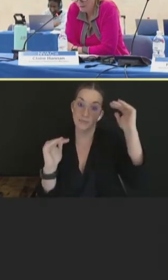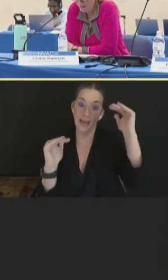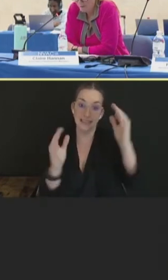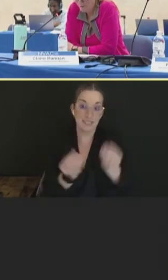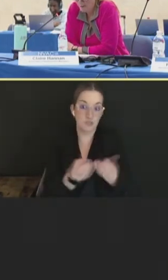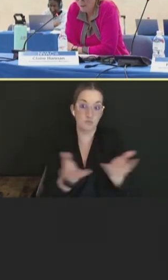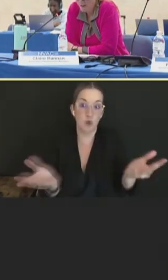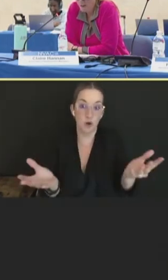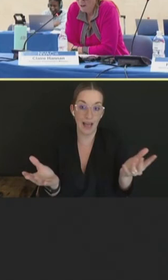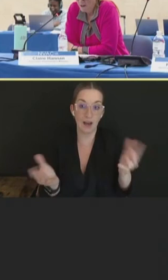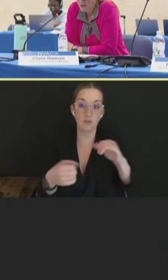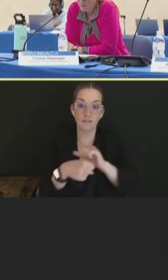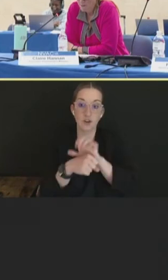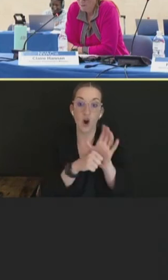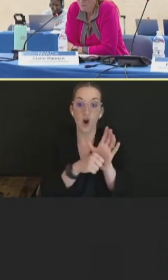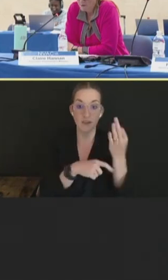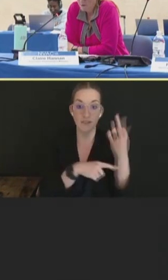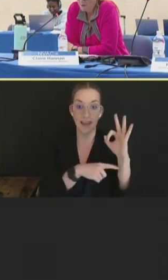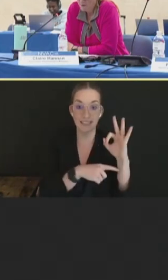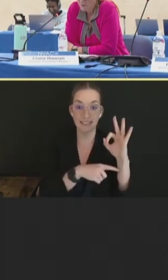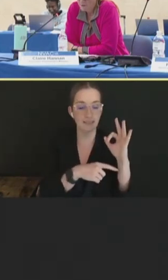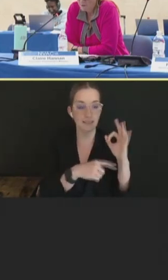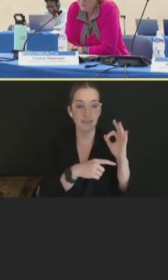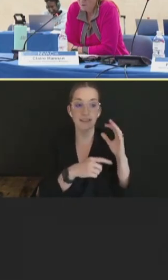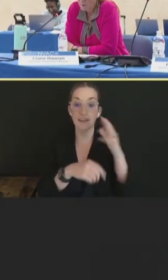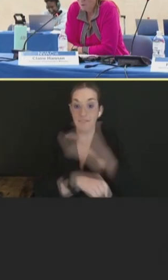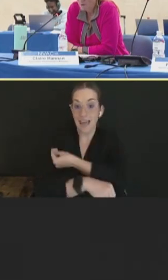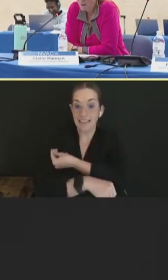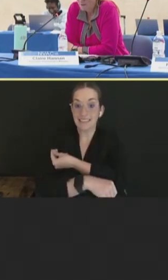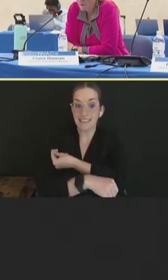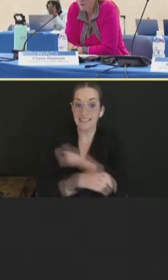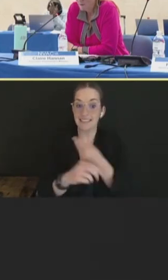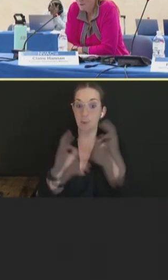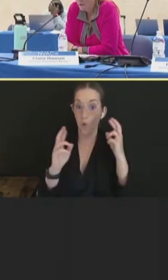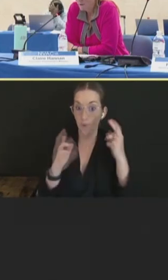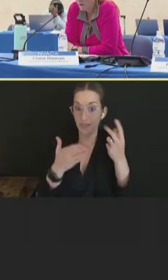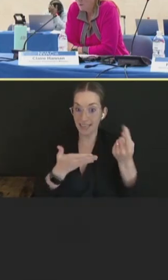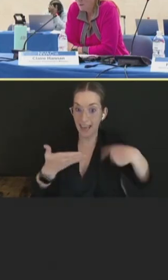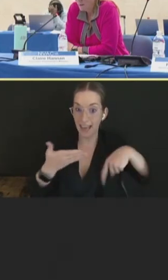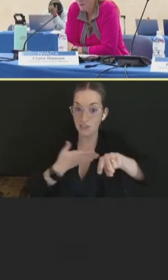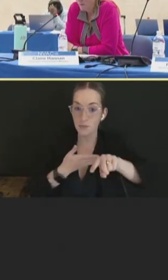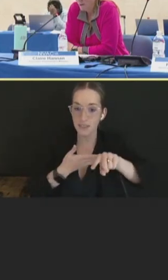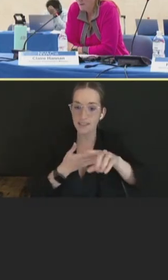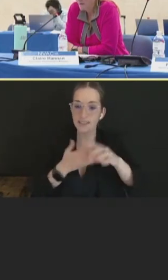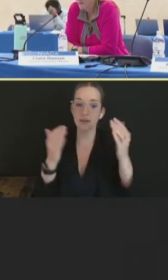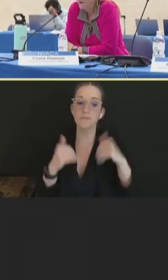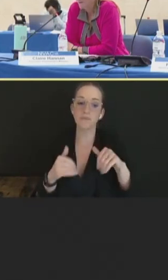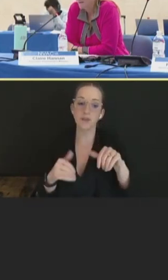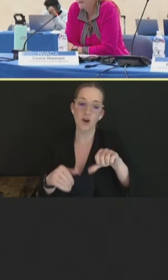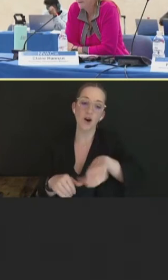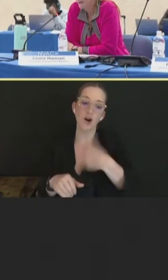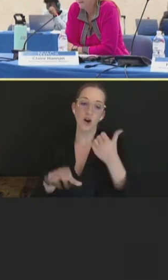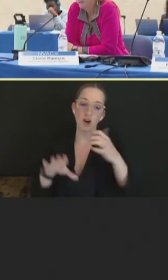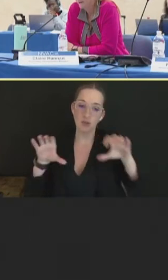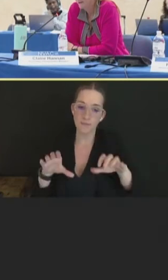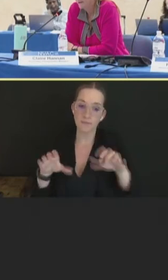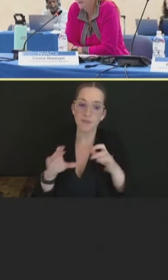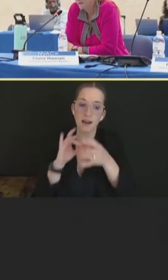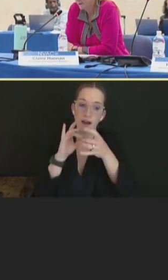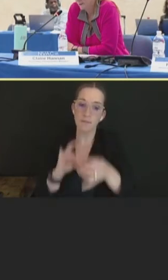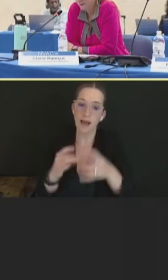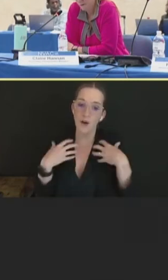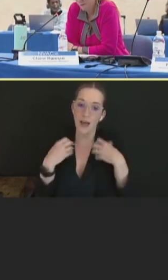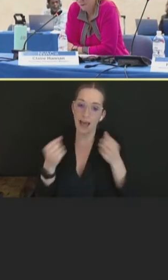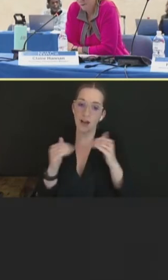potentially next week. And we've been also doing some supportive activities around health equity and vaccine confidence and various